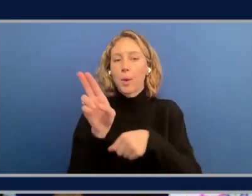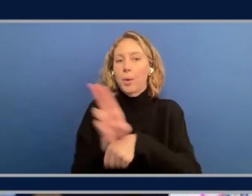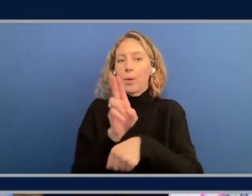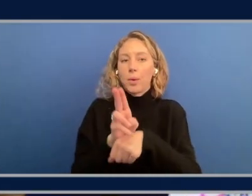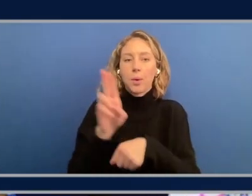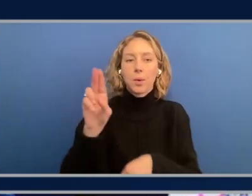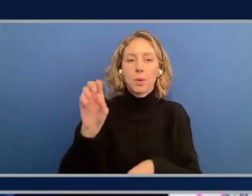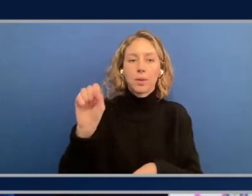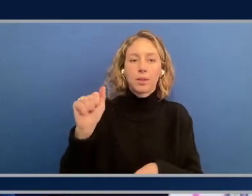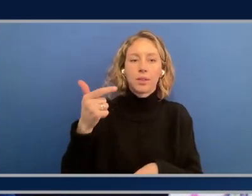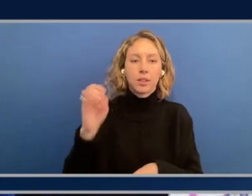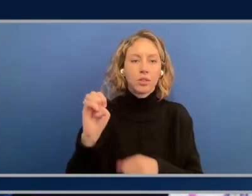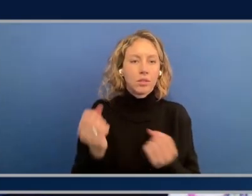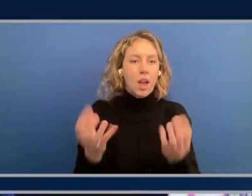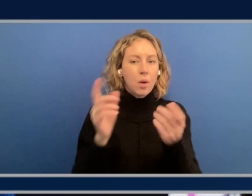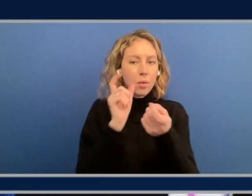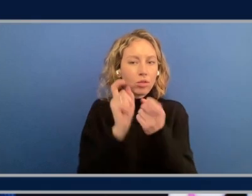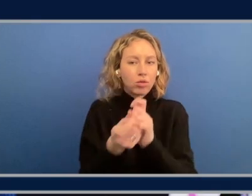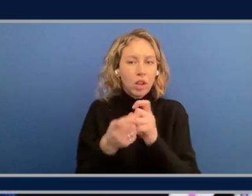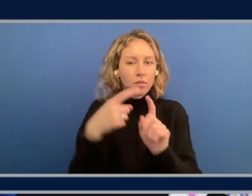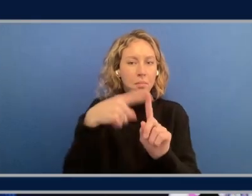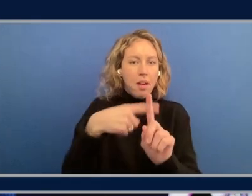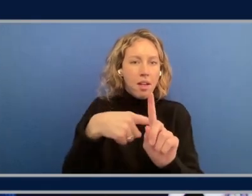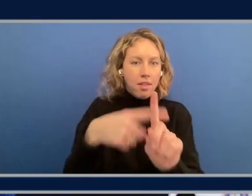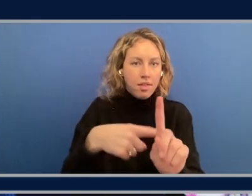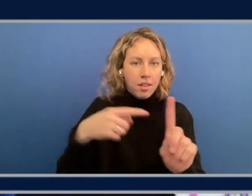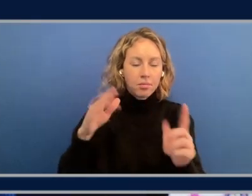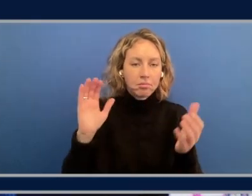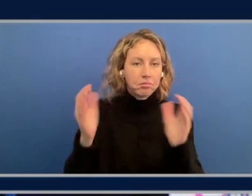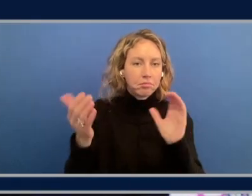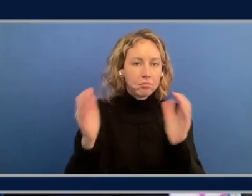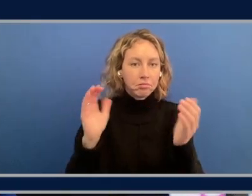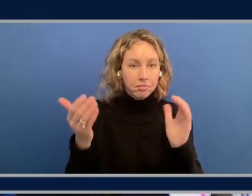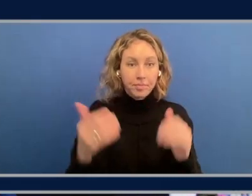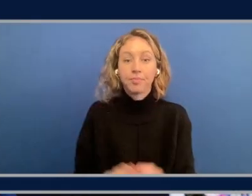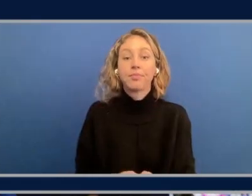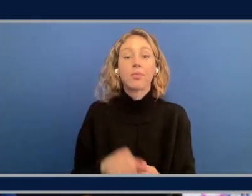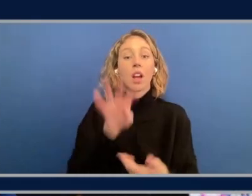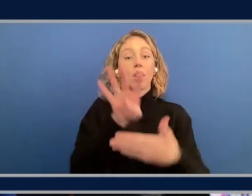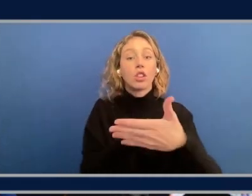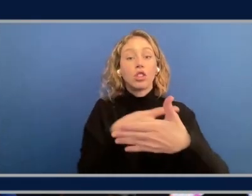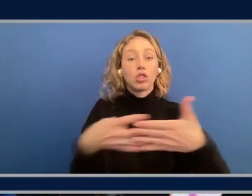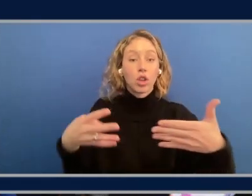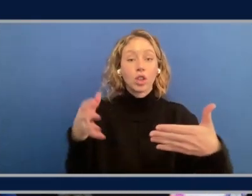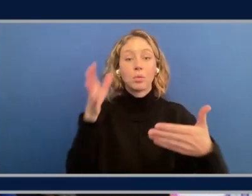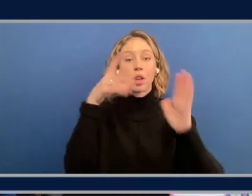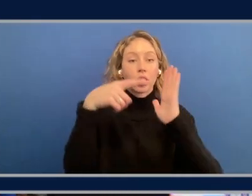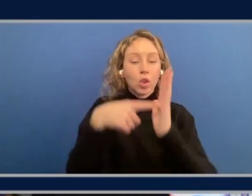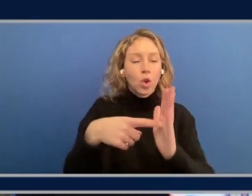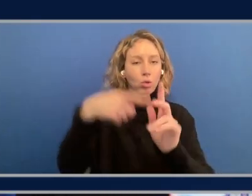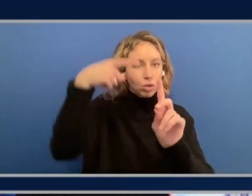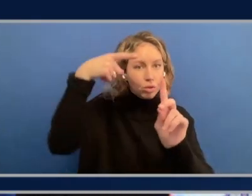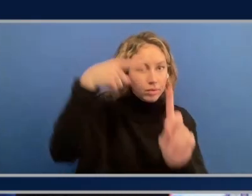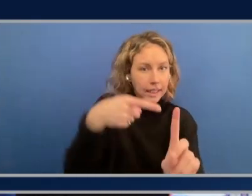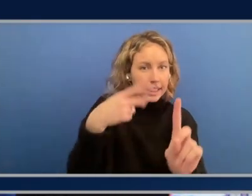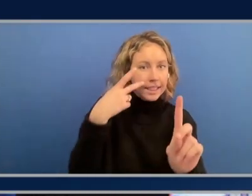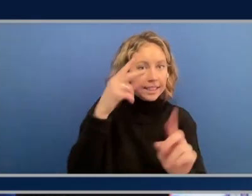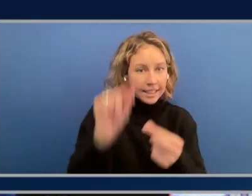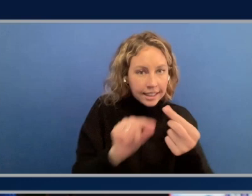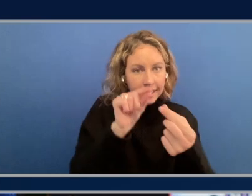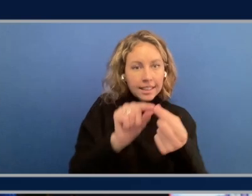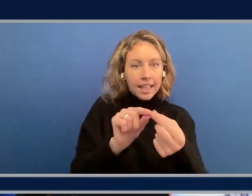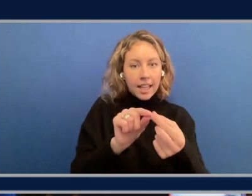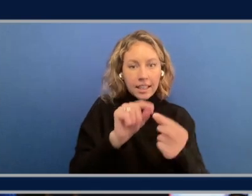evolves month over month. Mm-hmm. So, and the charts here also allow you to drill down into the actual instance